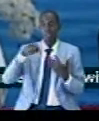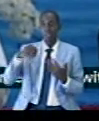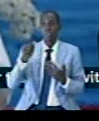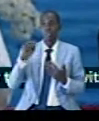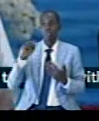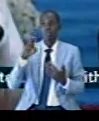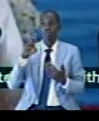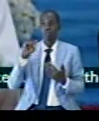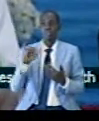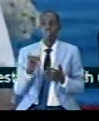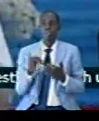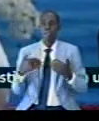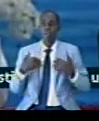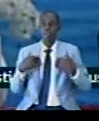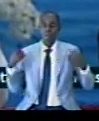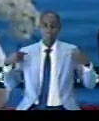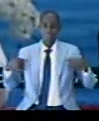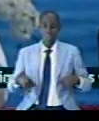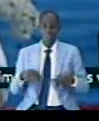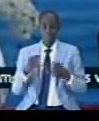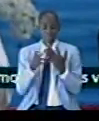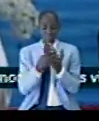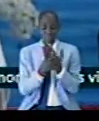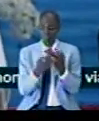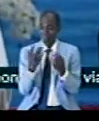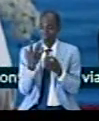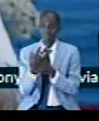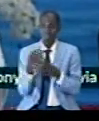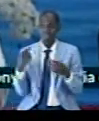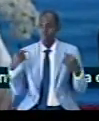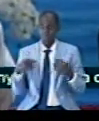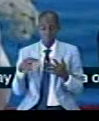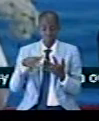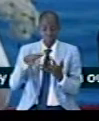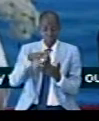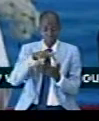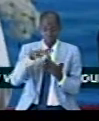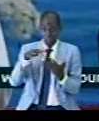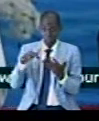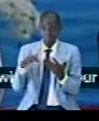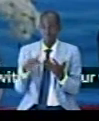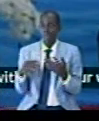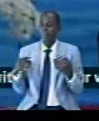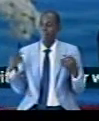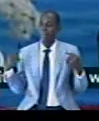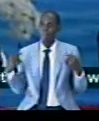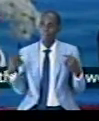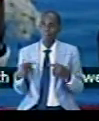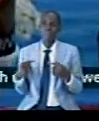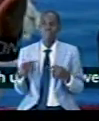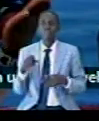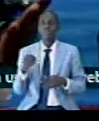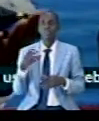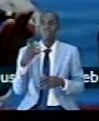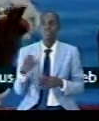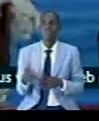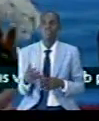in my palms, in my both fingers, in all my 10 fingers, my both palms. I discovered I